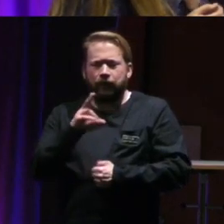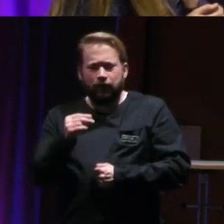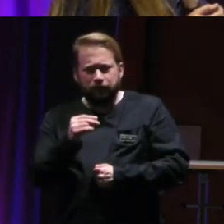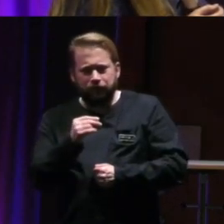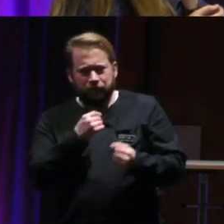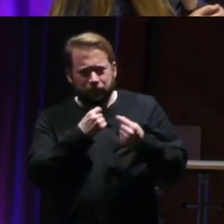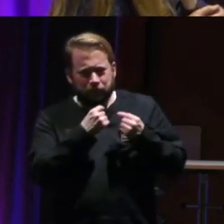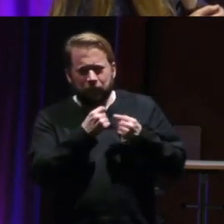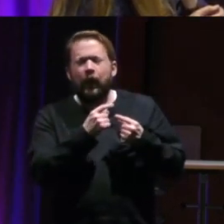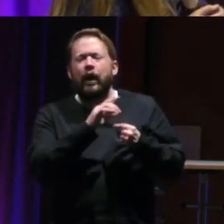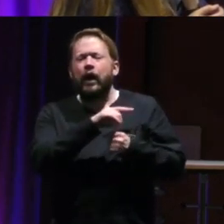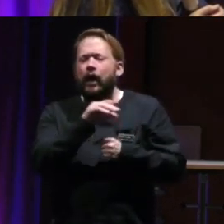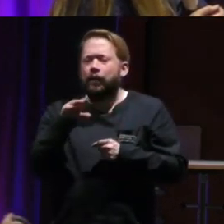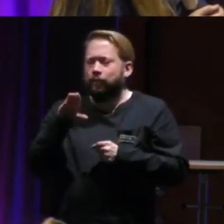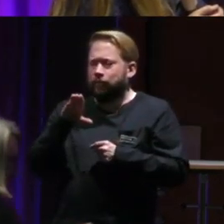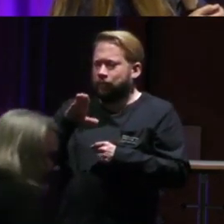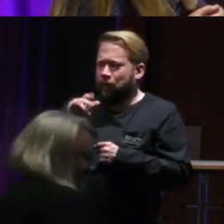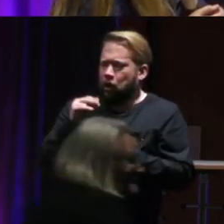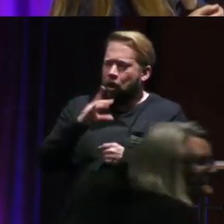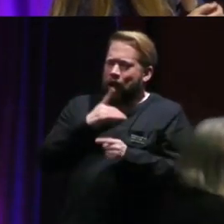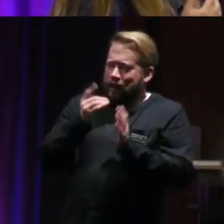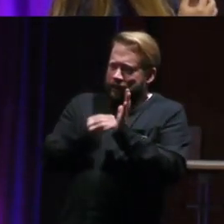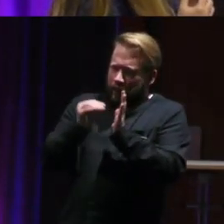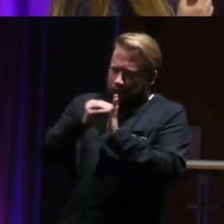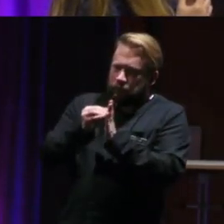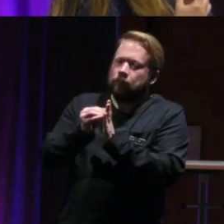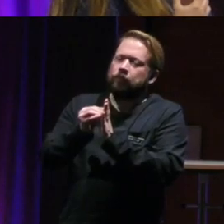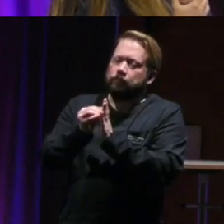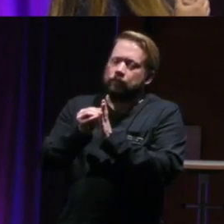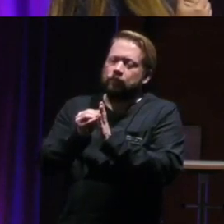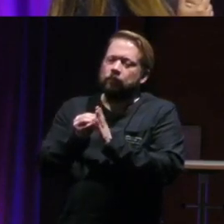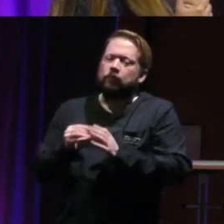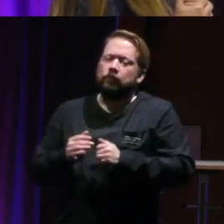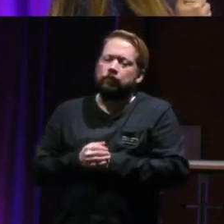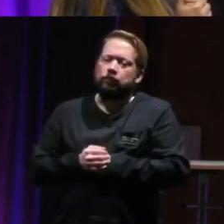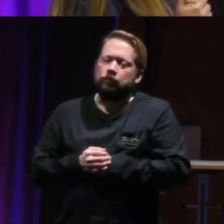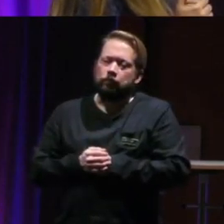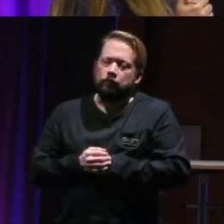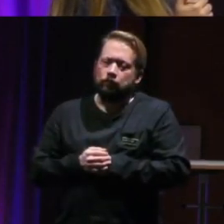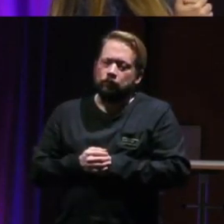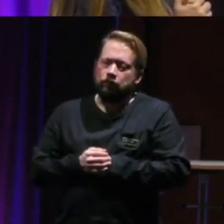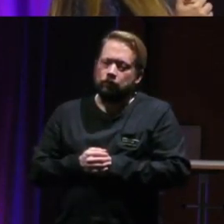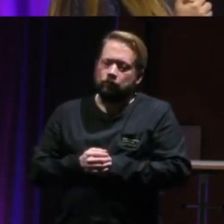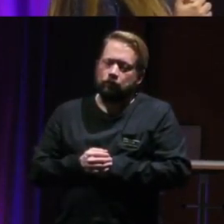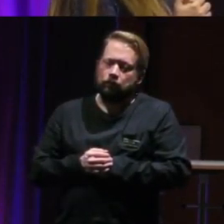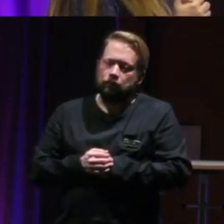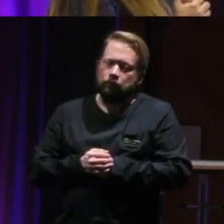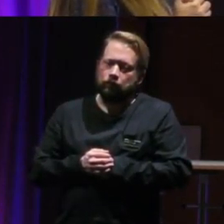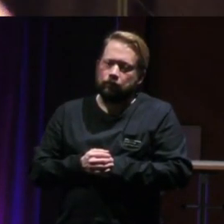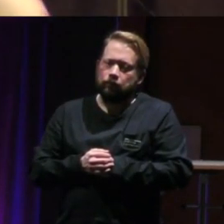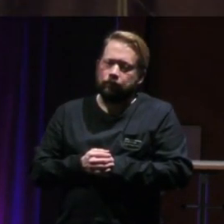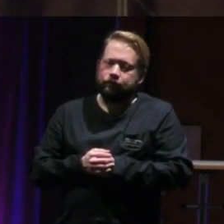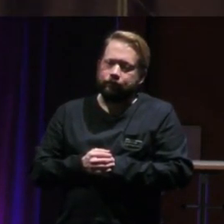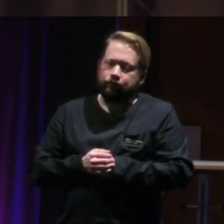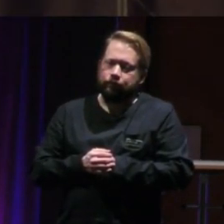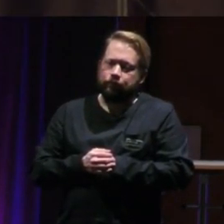addition. Sometimes the problem is that with people that they are touring all over Europe, but they don't see.